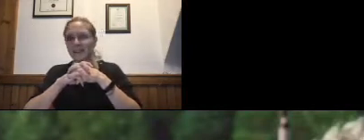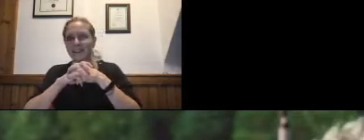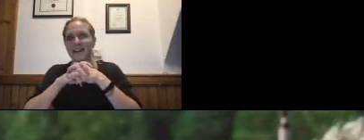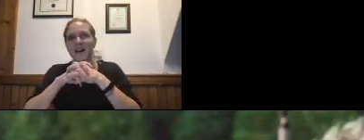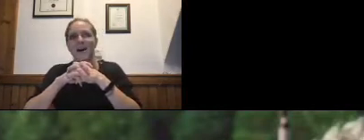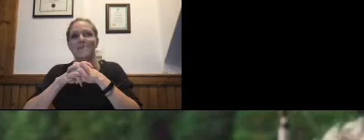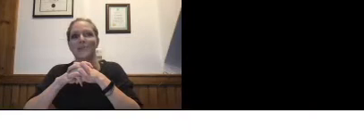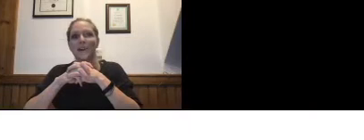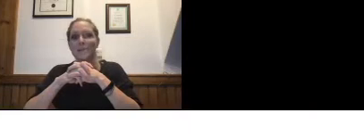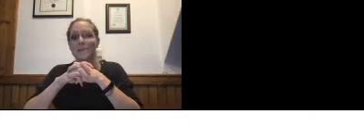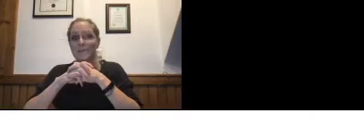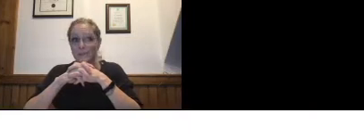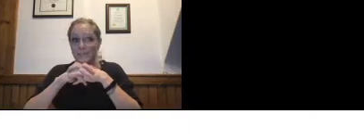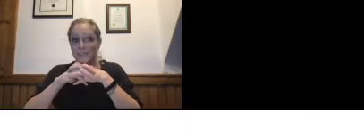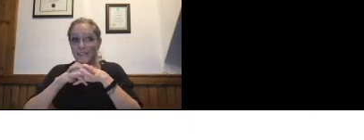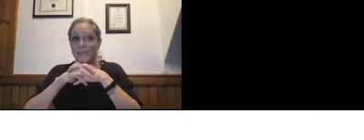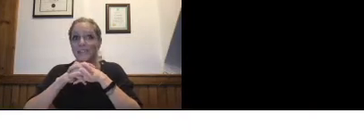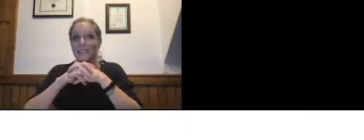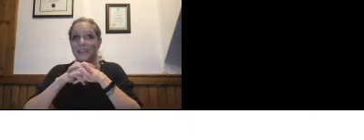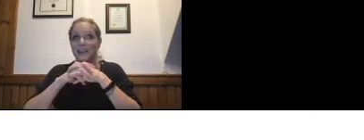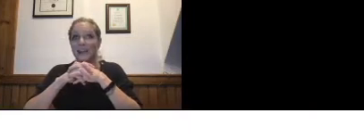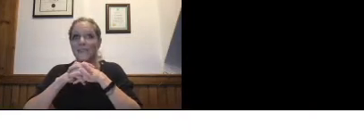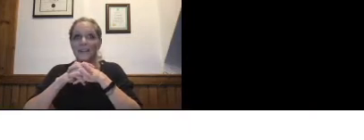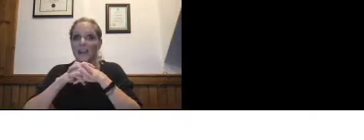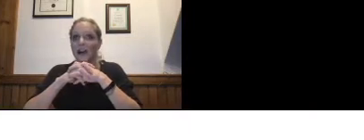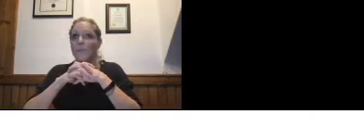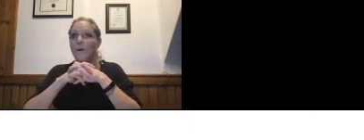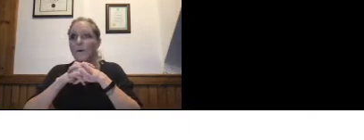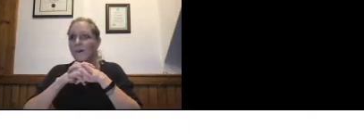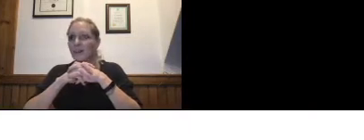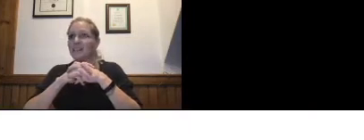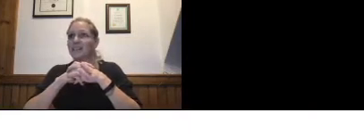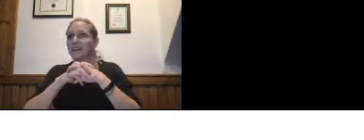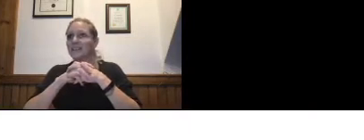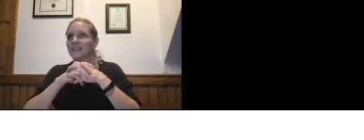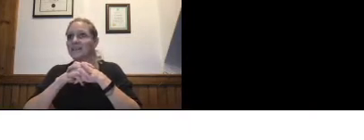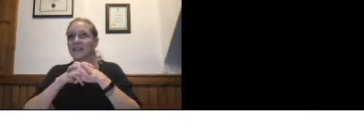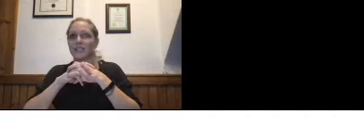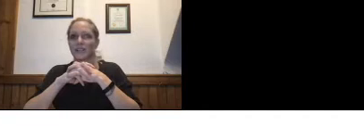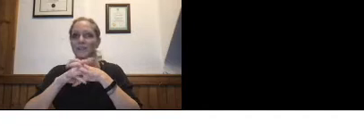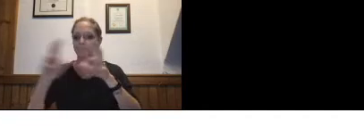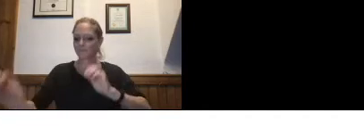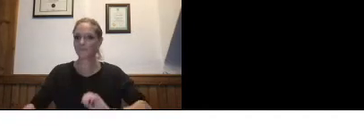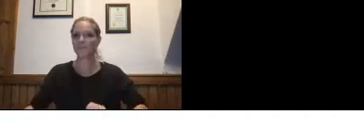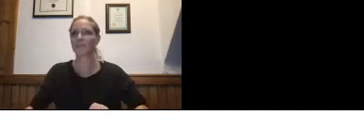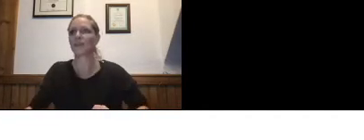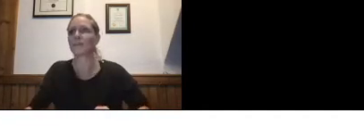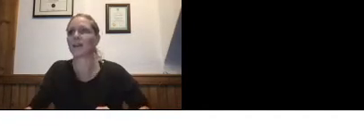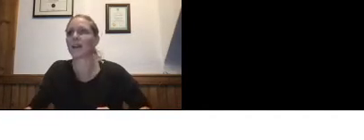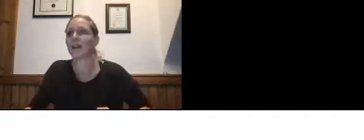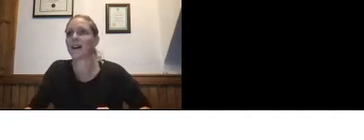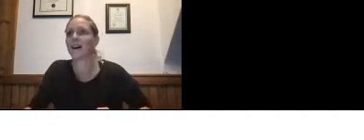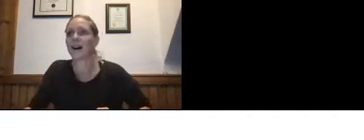Harry Potter, but we thought maybe before we start, we should have a poll to make sure.